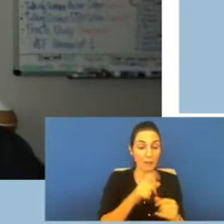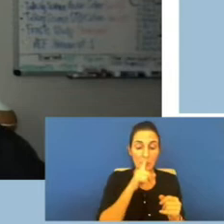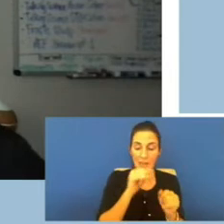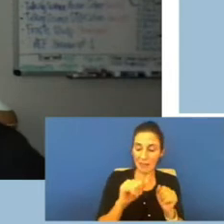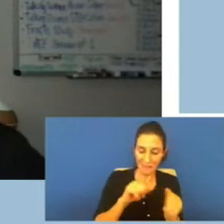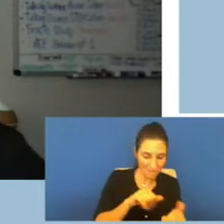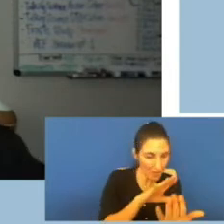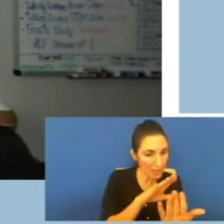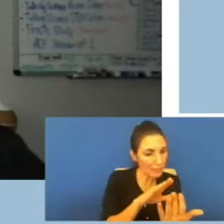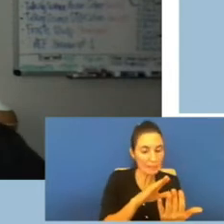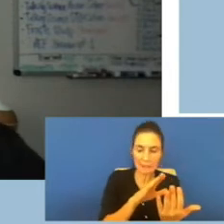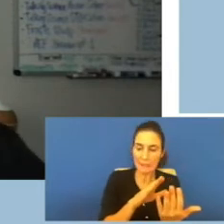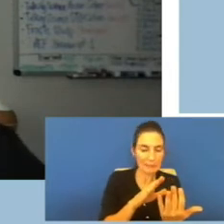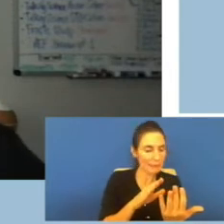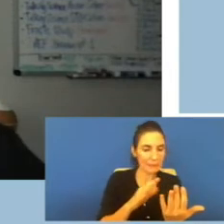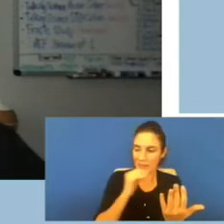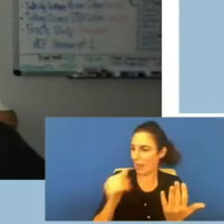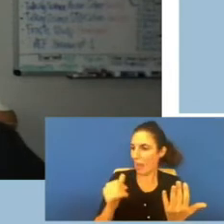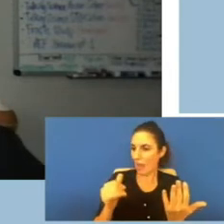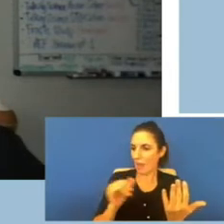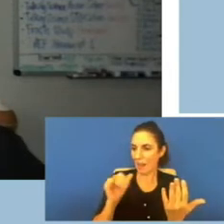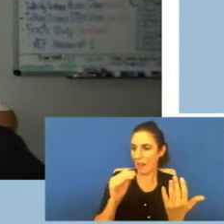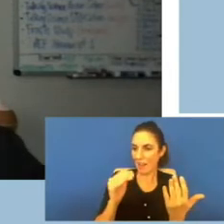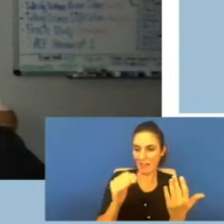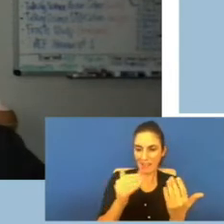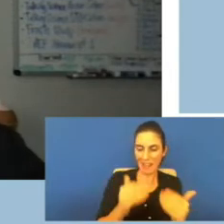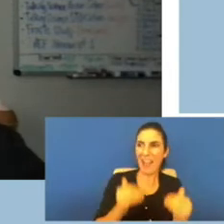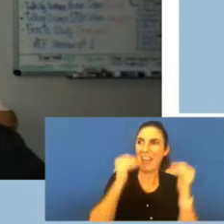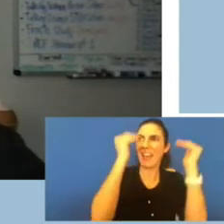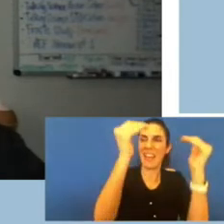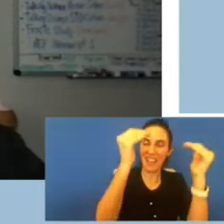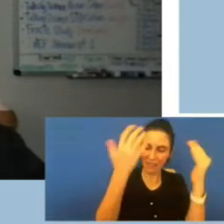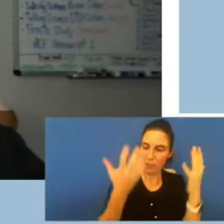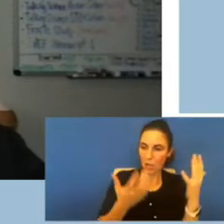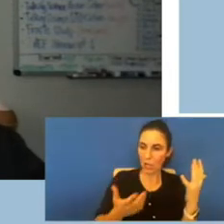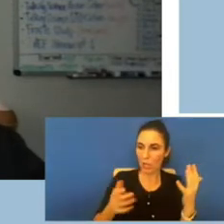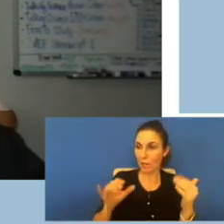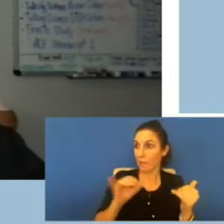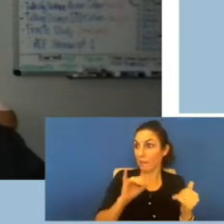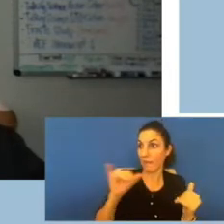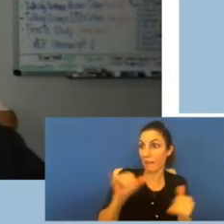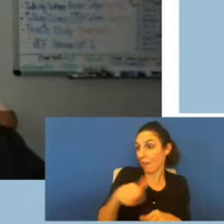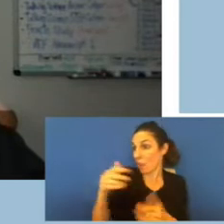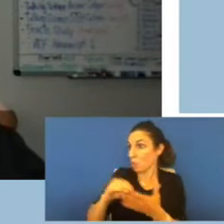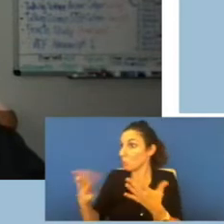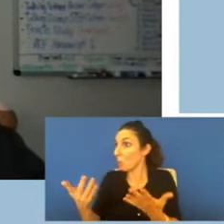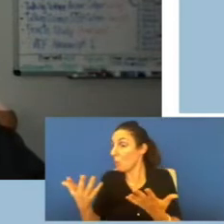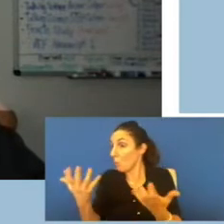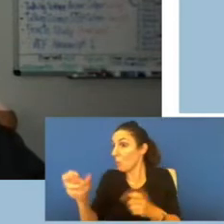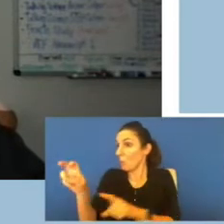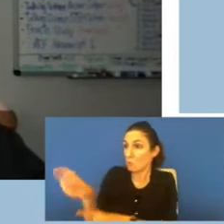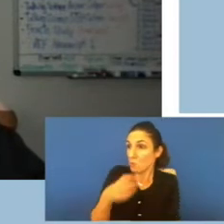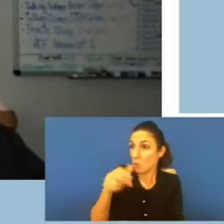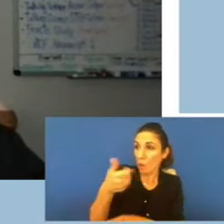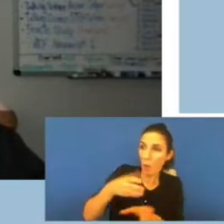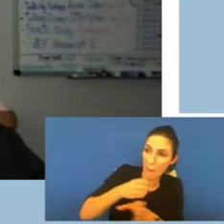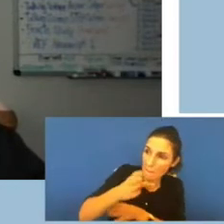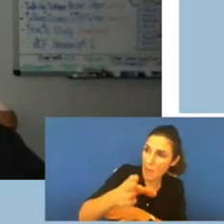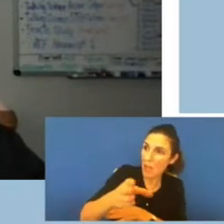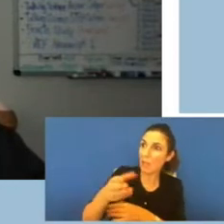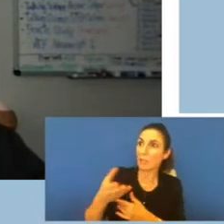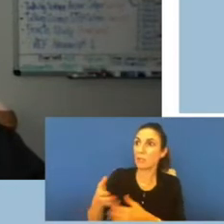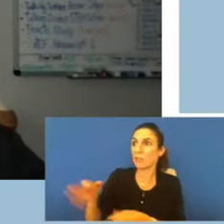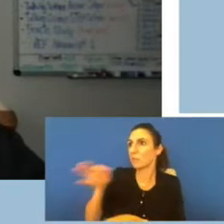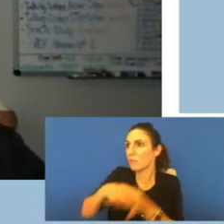to students who can switch to a non-medical STEM major without experiencing the need to confront and replace their family's